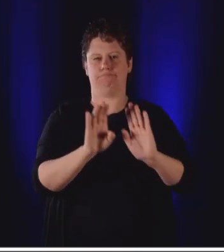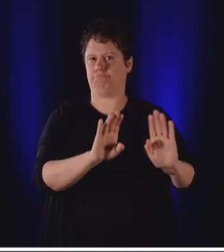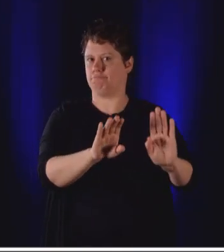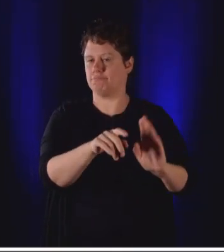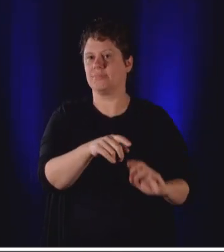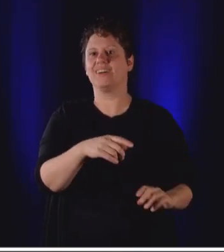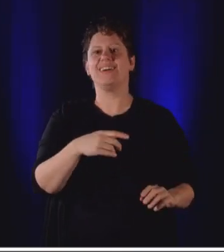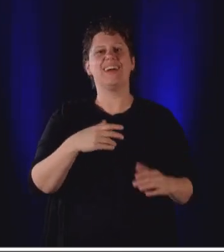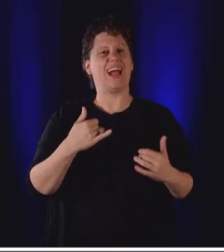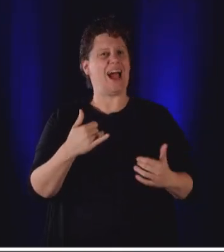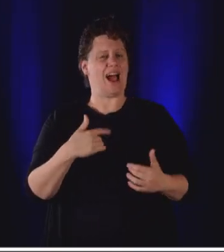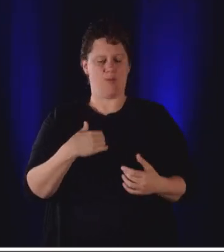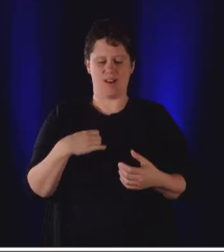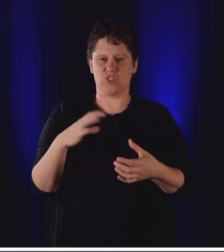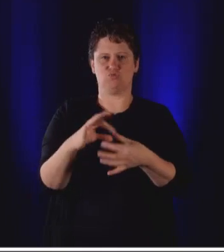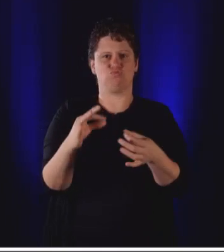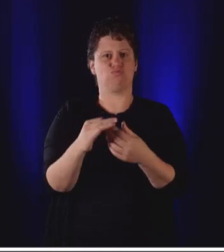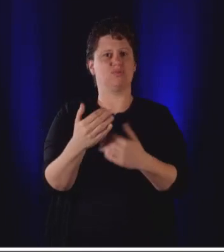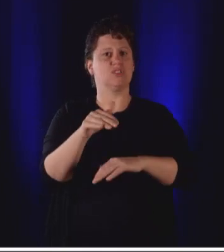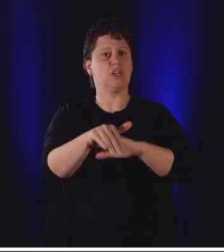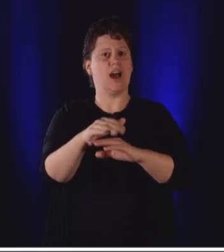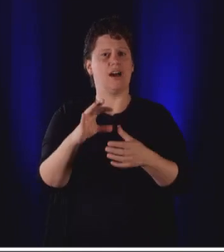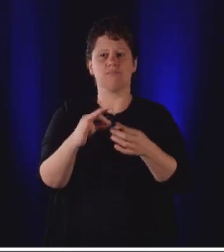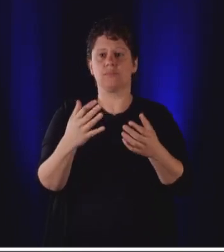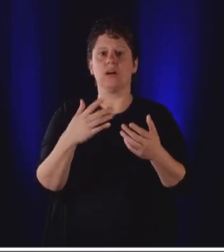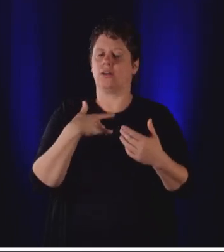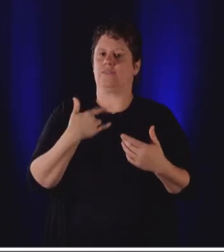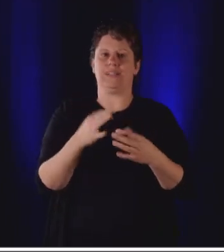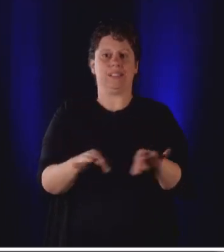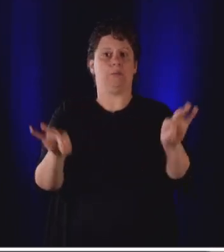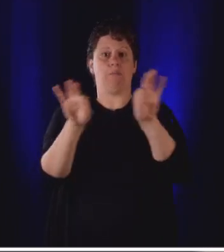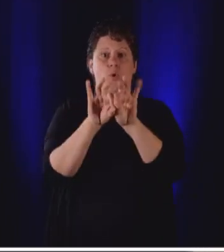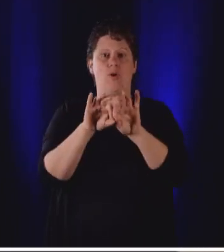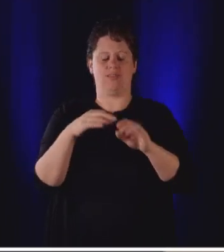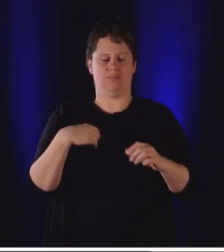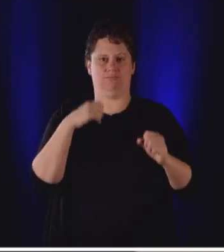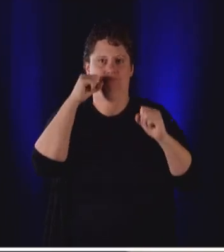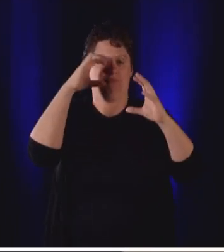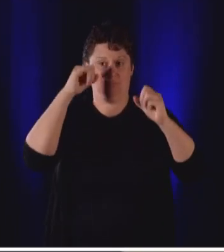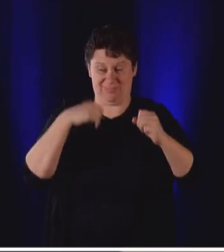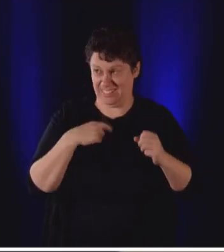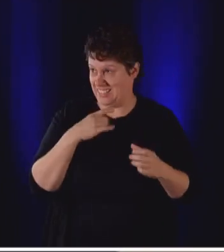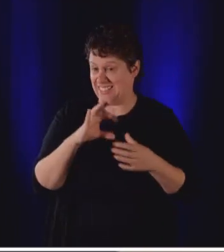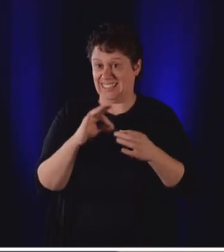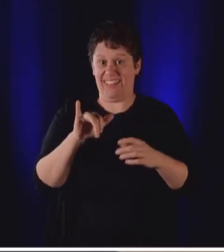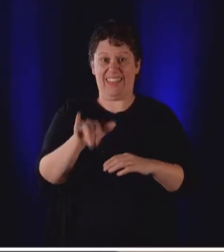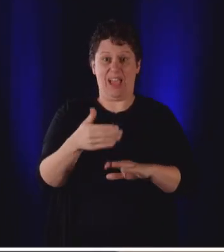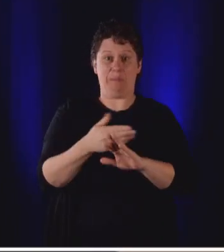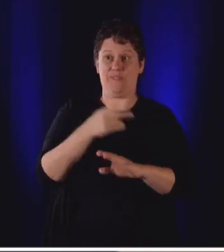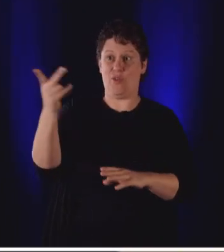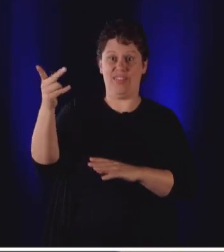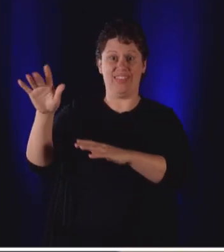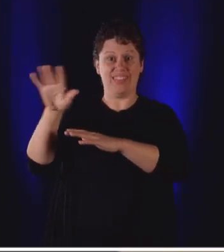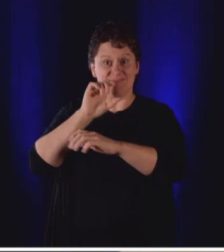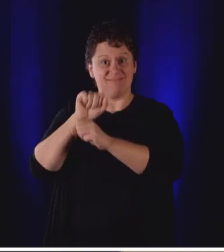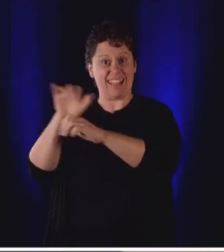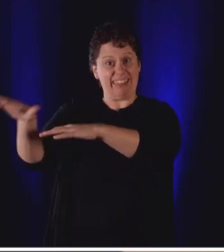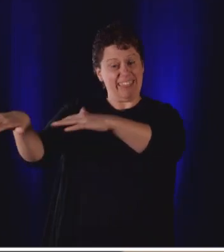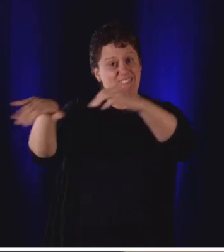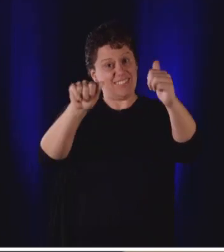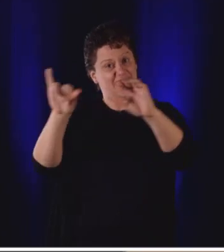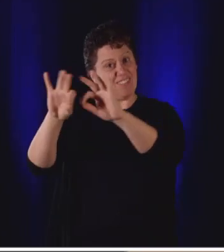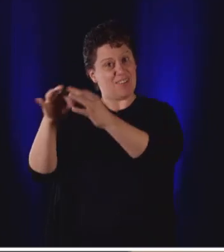really relative. It's unbelievable that I get to do this right before their departure from the White House and before